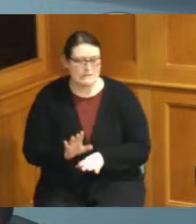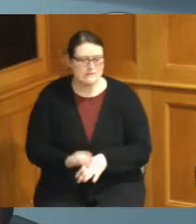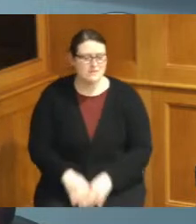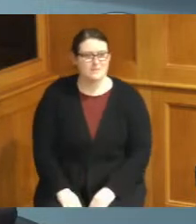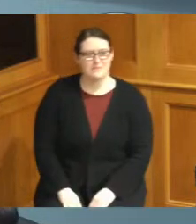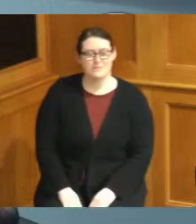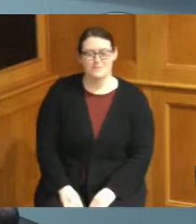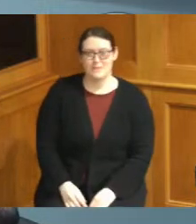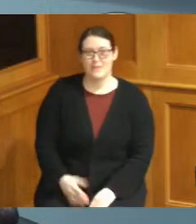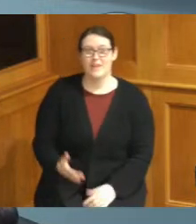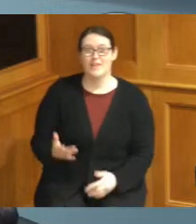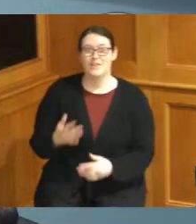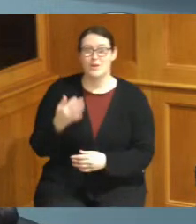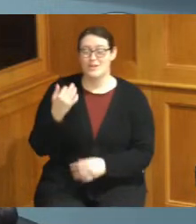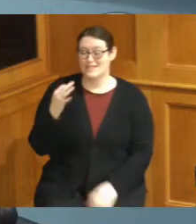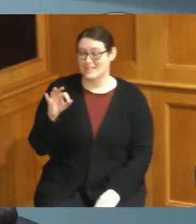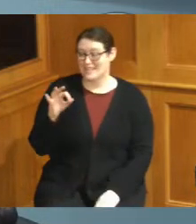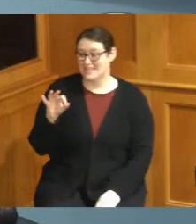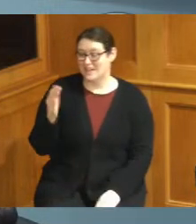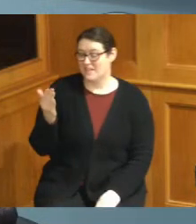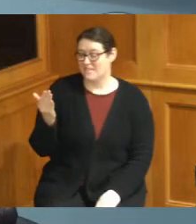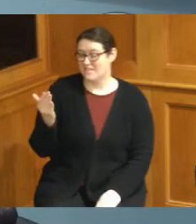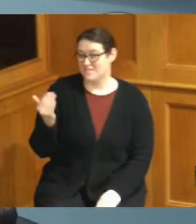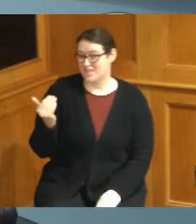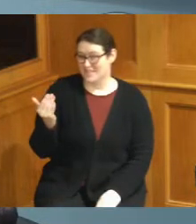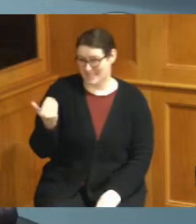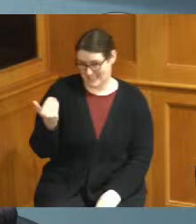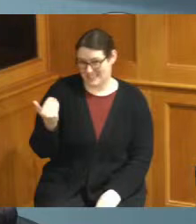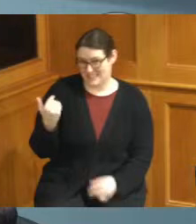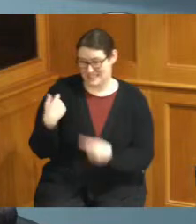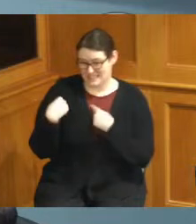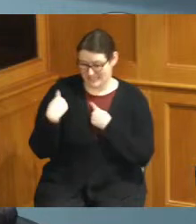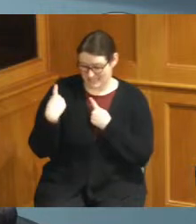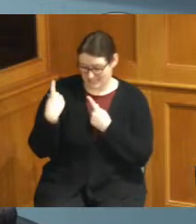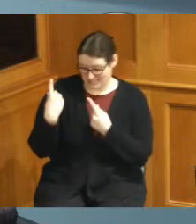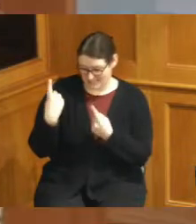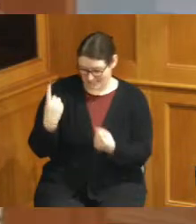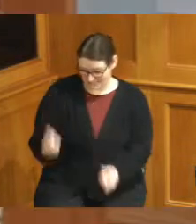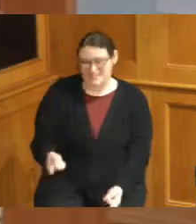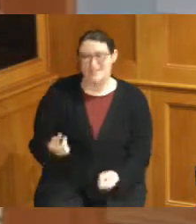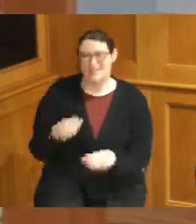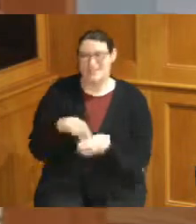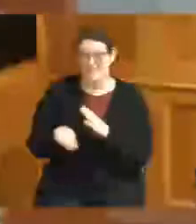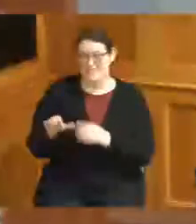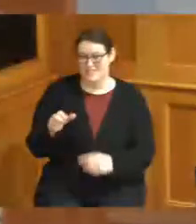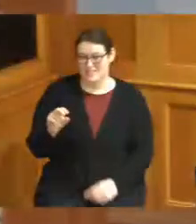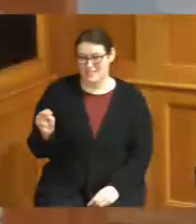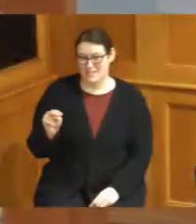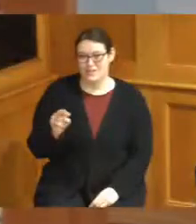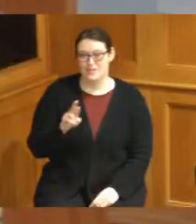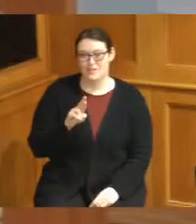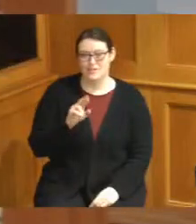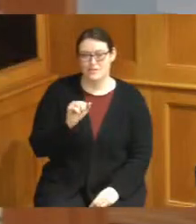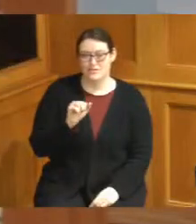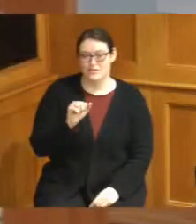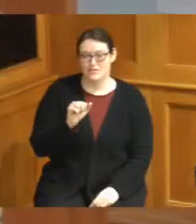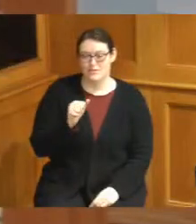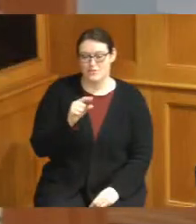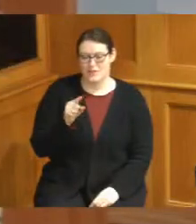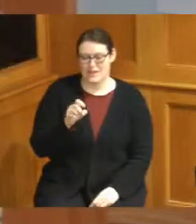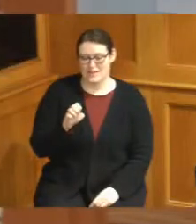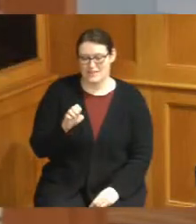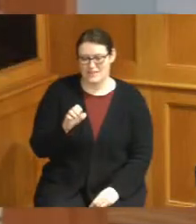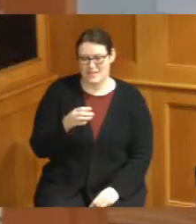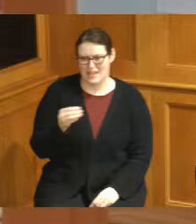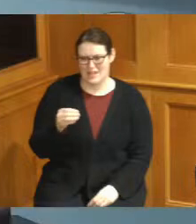Thank you. 1915 is what we trace our lineage in Cincinnati back to with the Freeze and Freeze company. Okay,